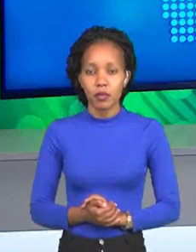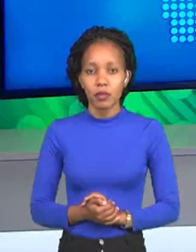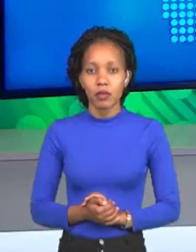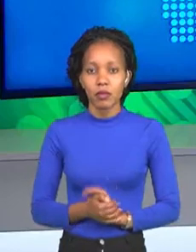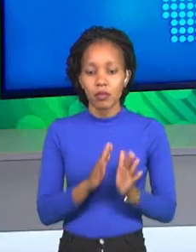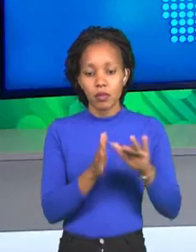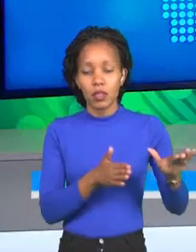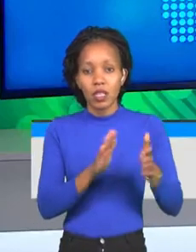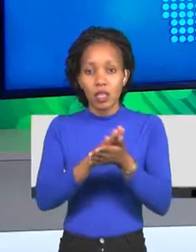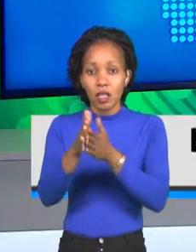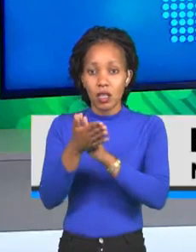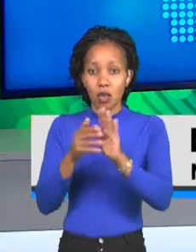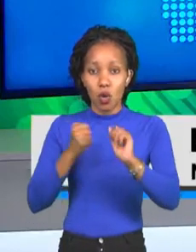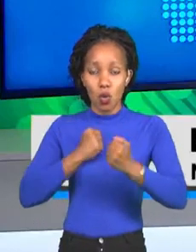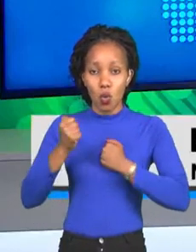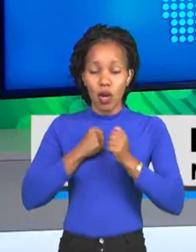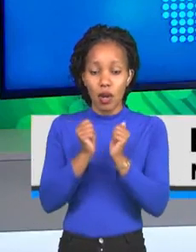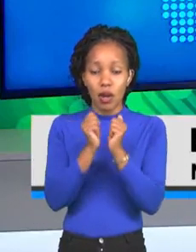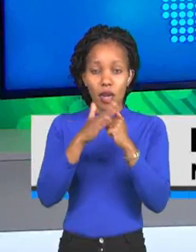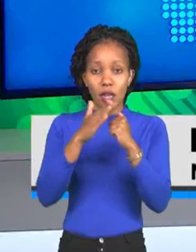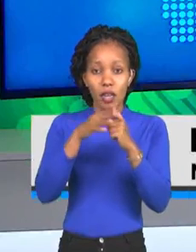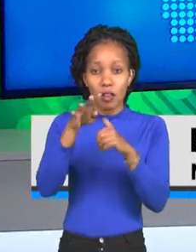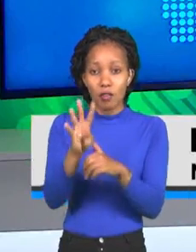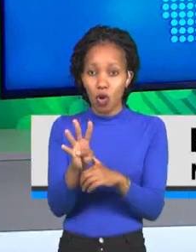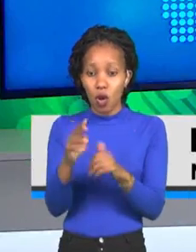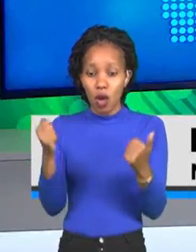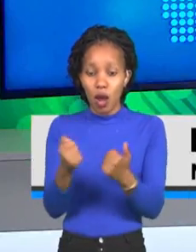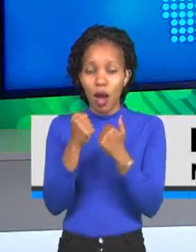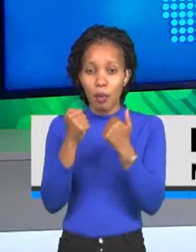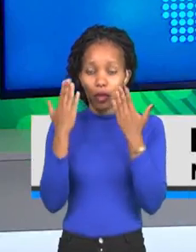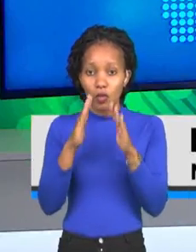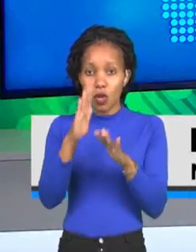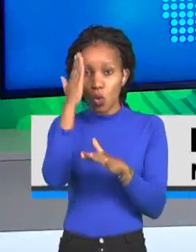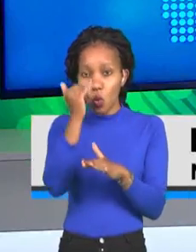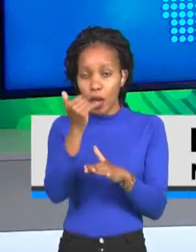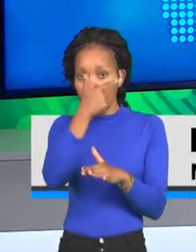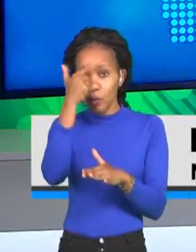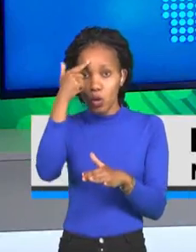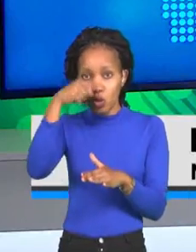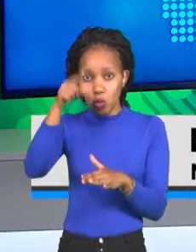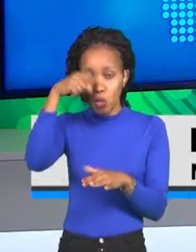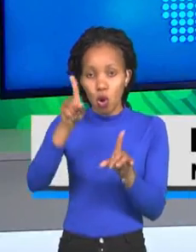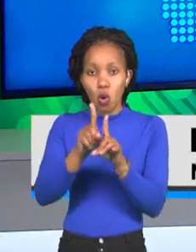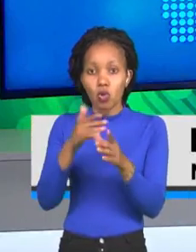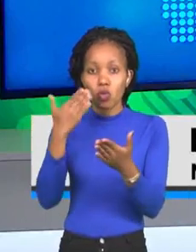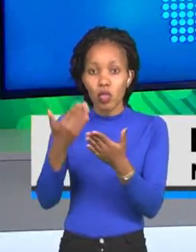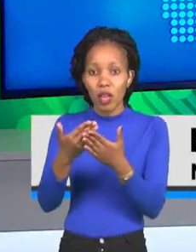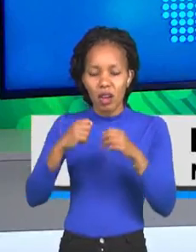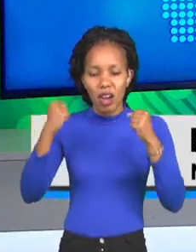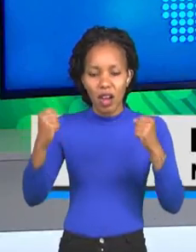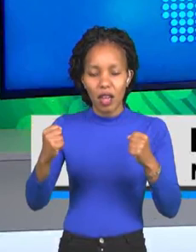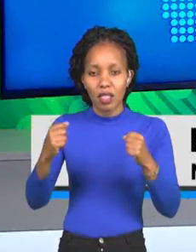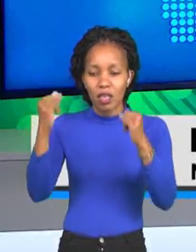Reconciliation in Rwanda since the 1994 genocide has come about partly due to state policy, but also thanks to the courage of